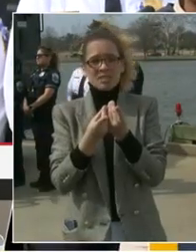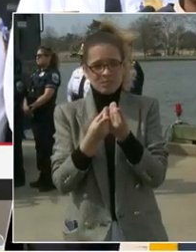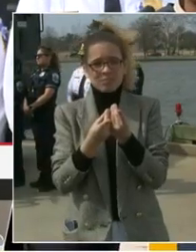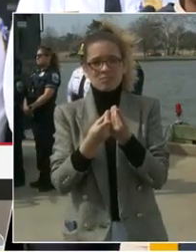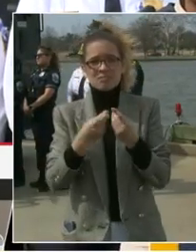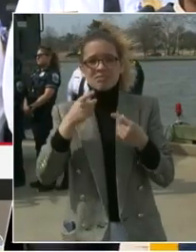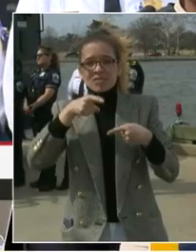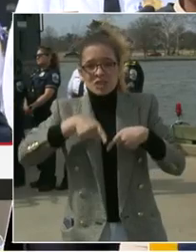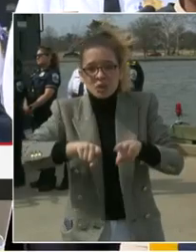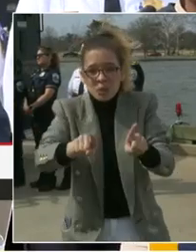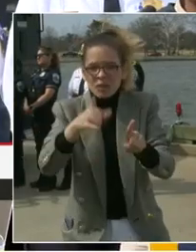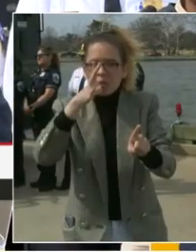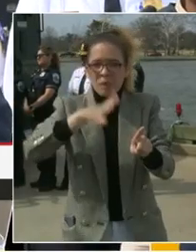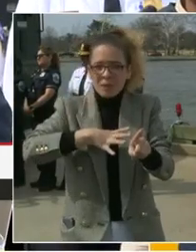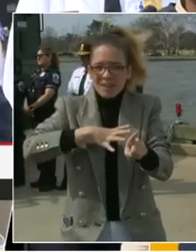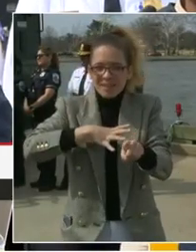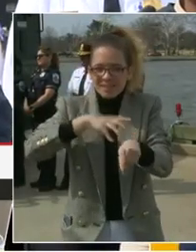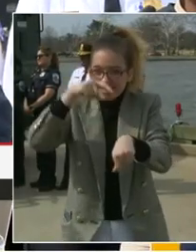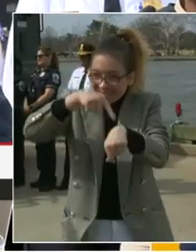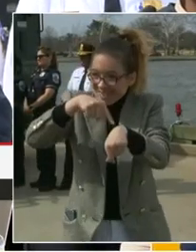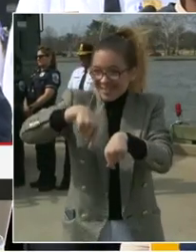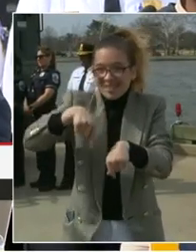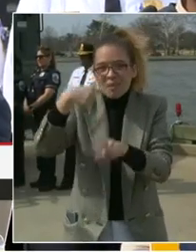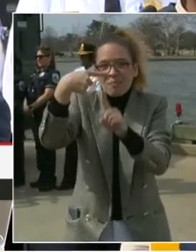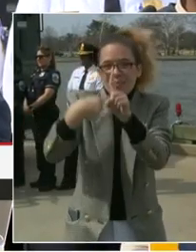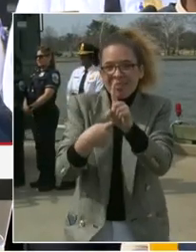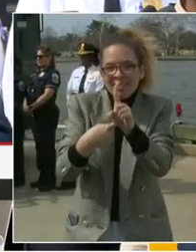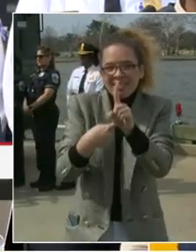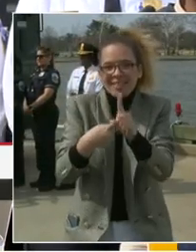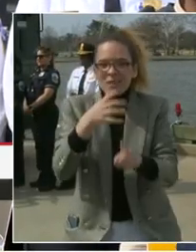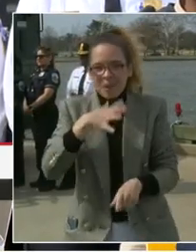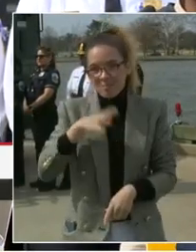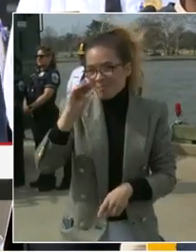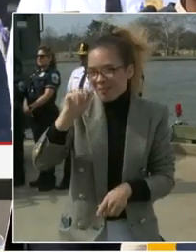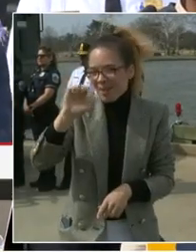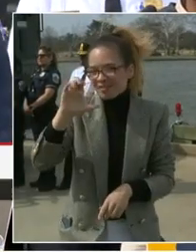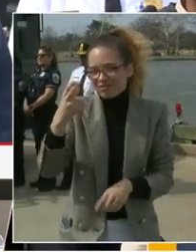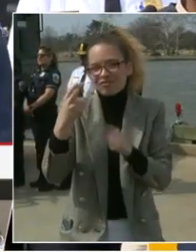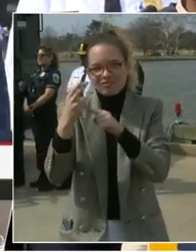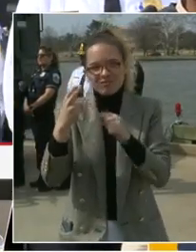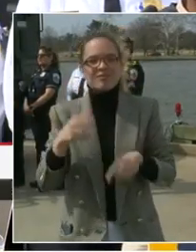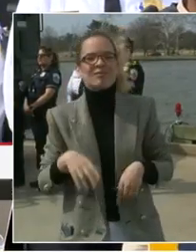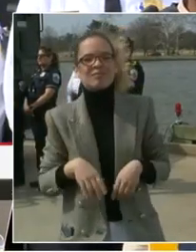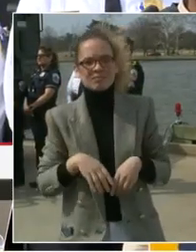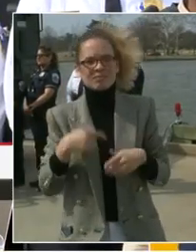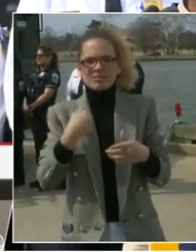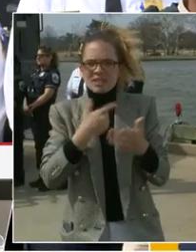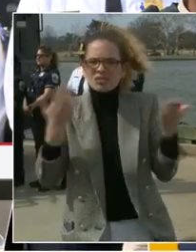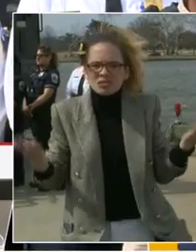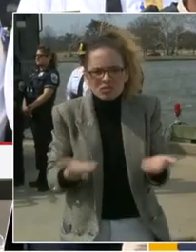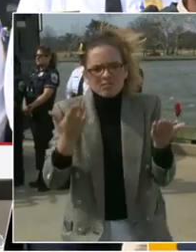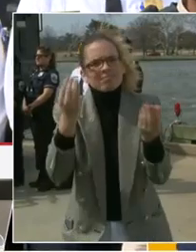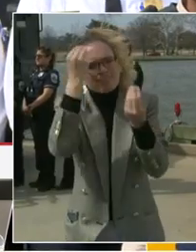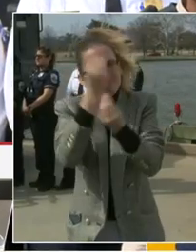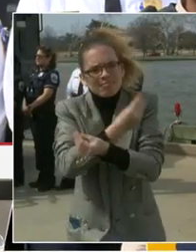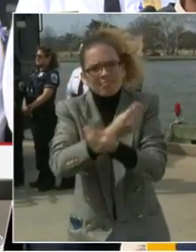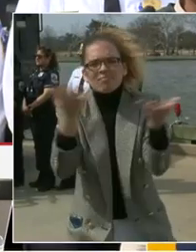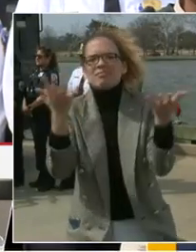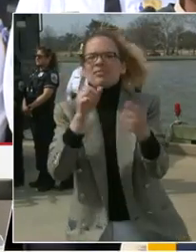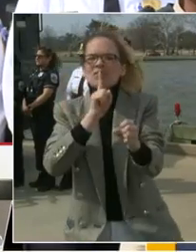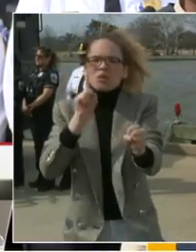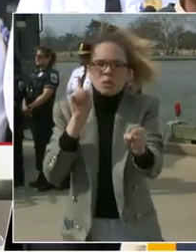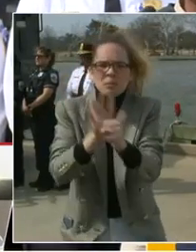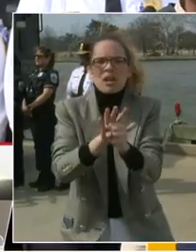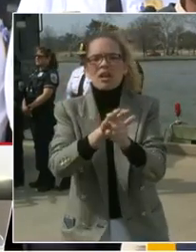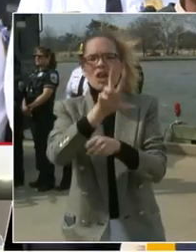Women's History Month, Director Porter. We are here to announce MPD's commitment to the